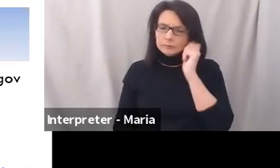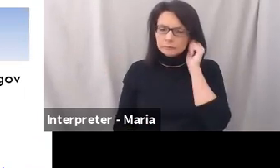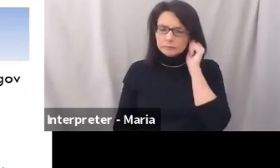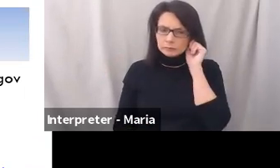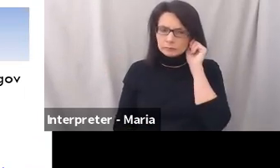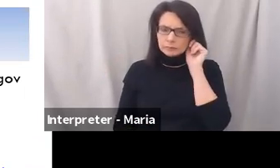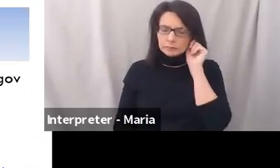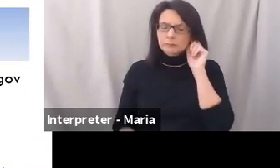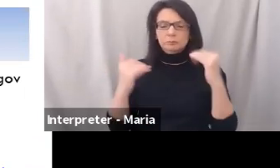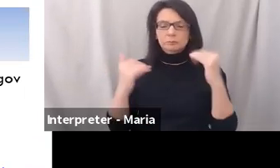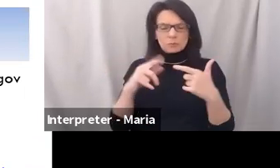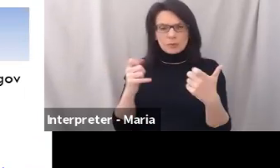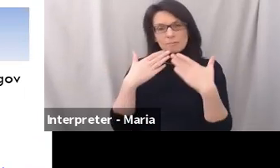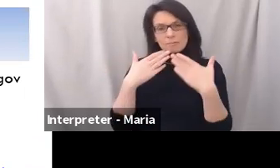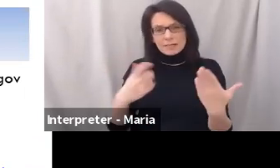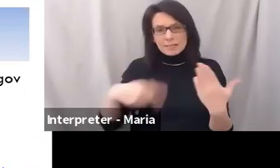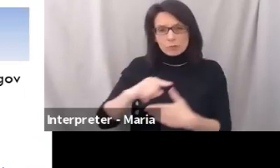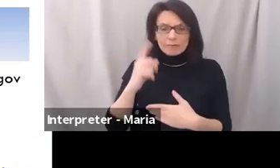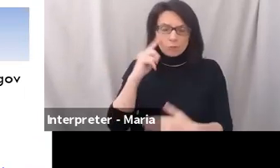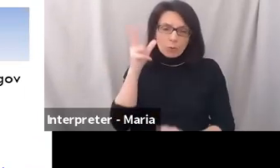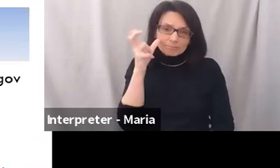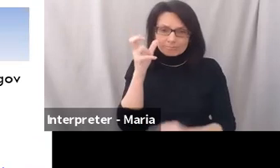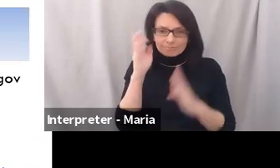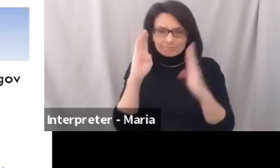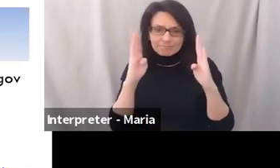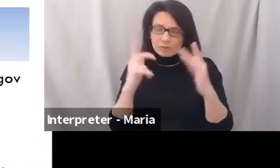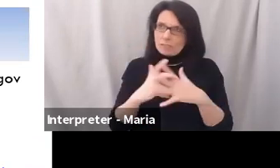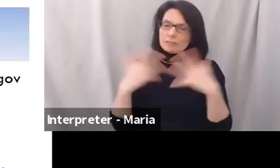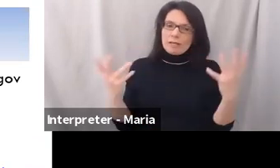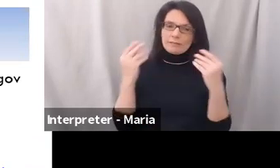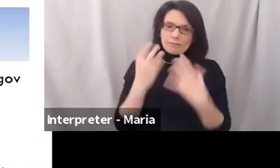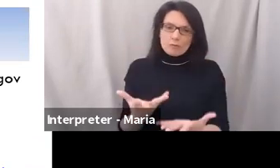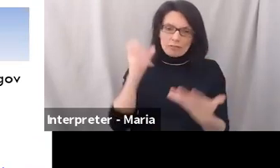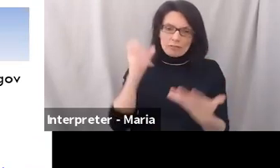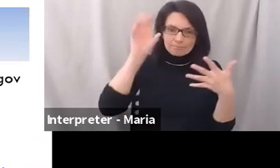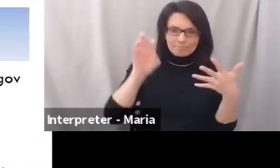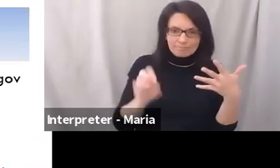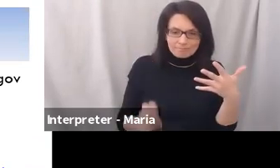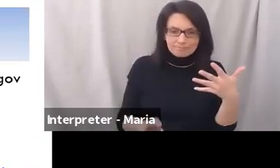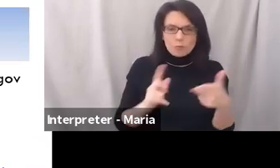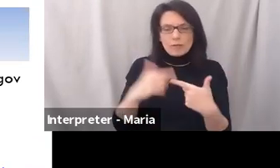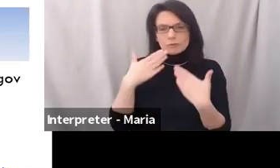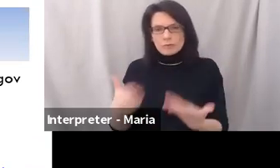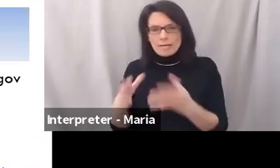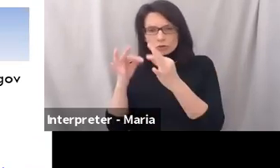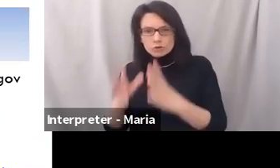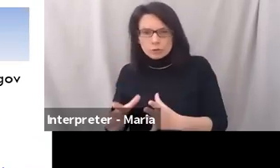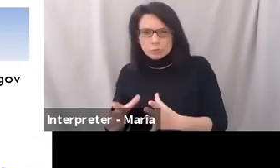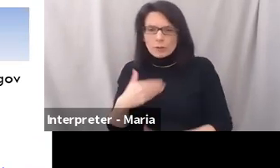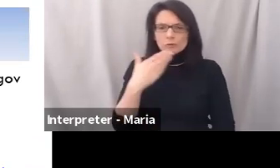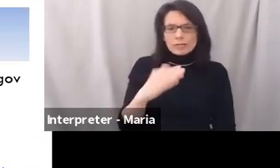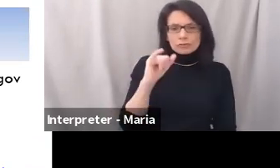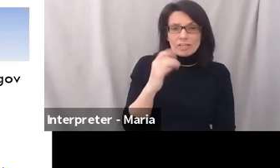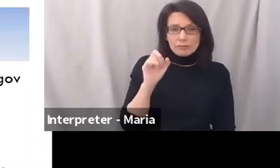I just wanna thank you everyone for listening. I know I went through a lot of information. I want to thank the interpreters and my colleague